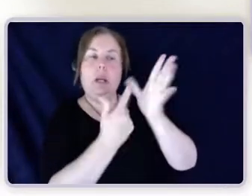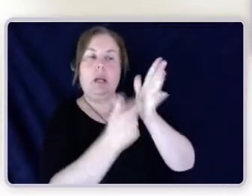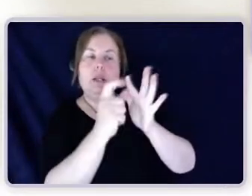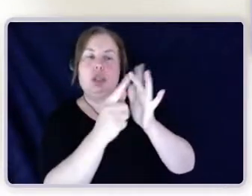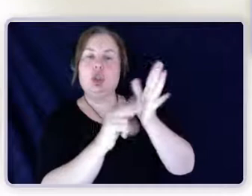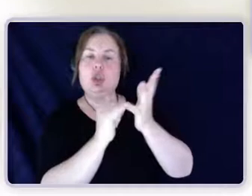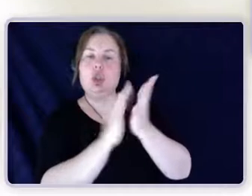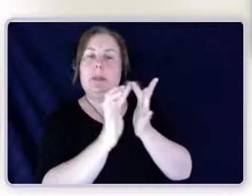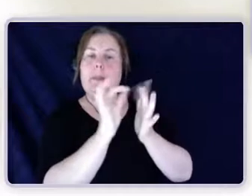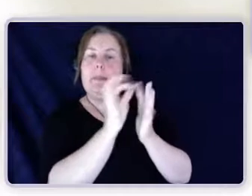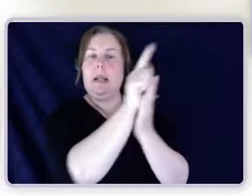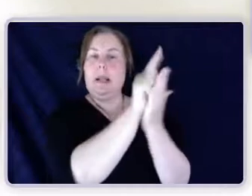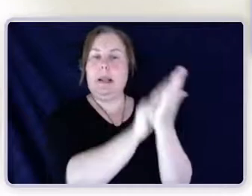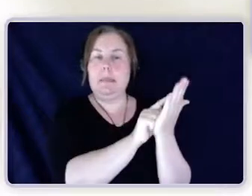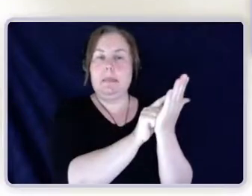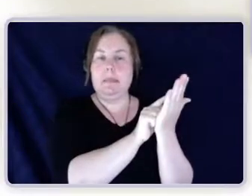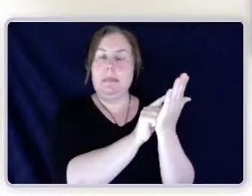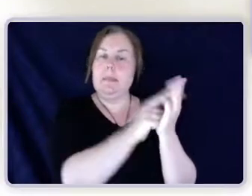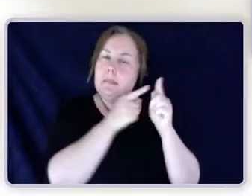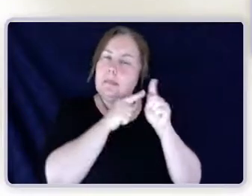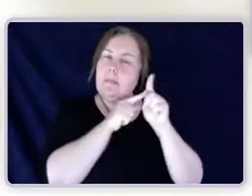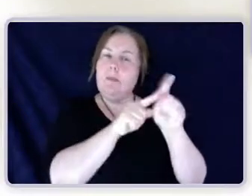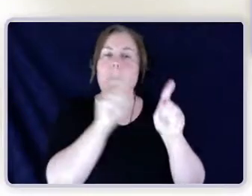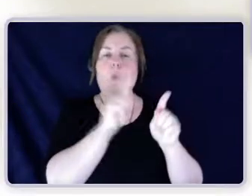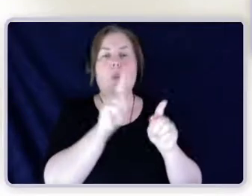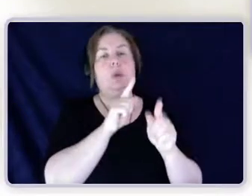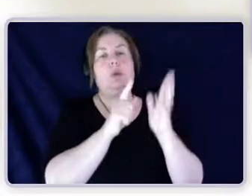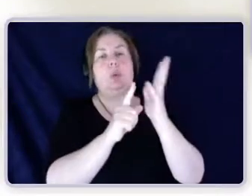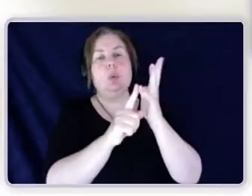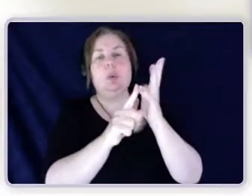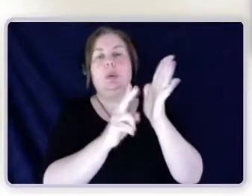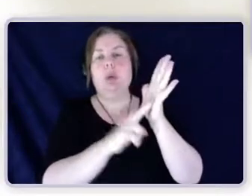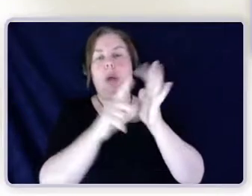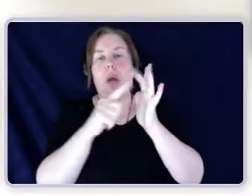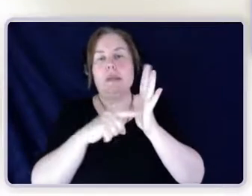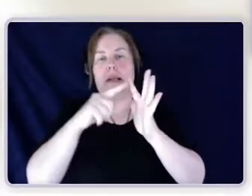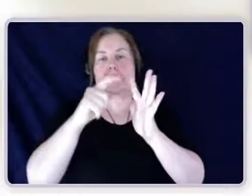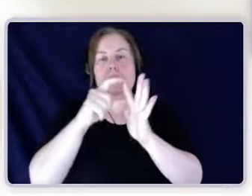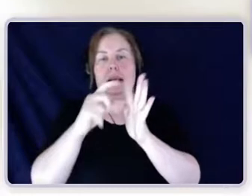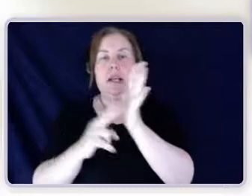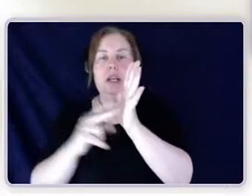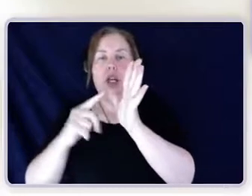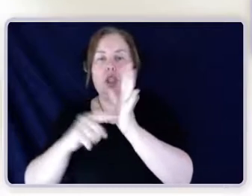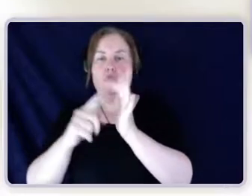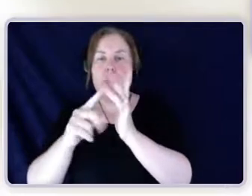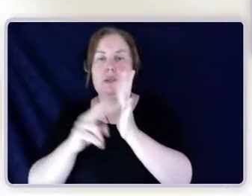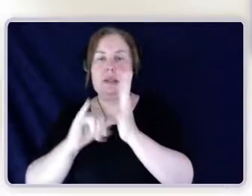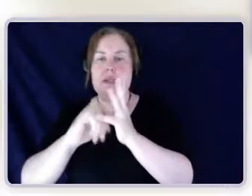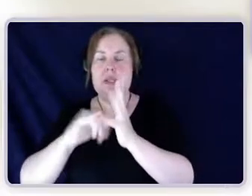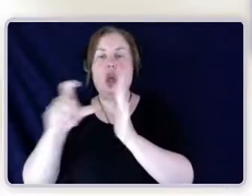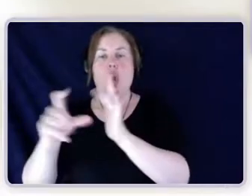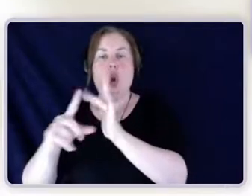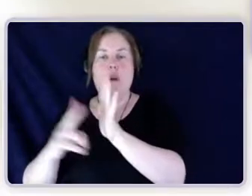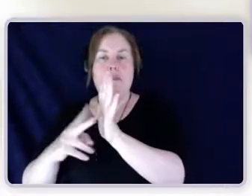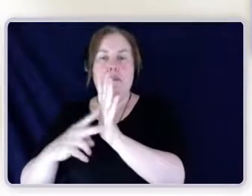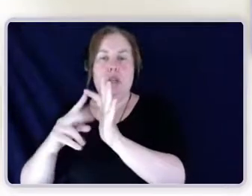with the United Nations Convention on the Rights of Persons with Disabilities, and to recognize the need to support people to